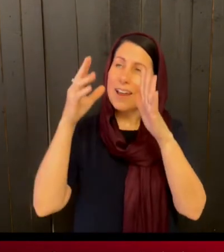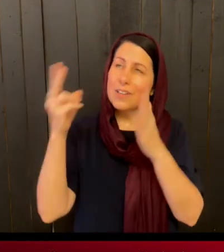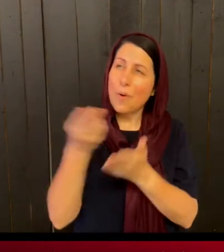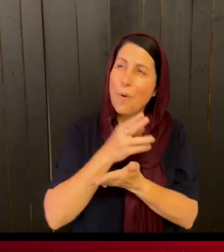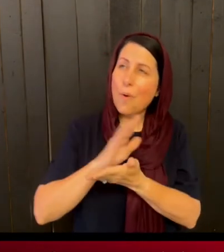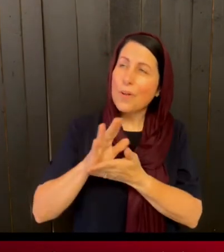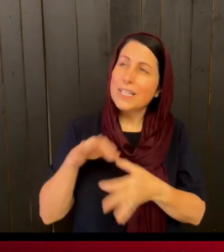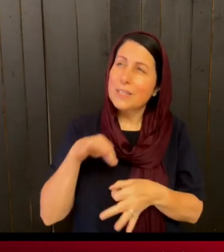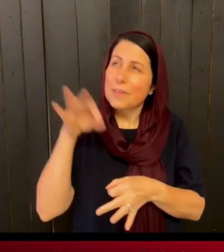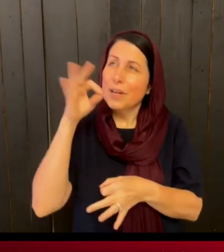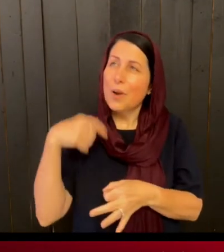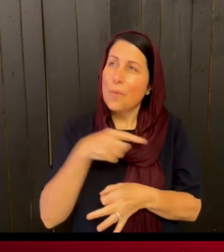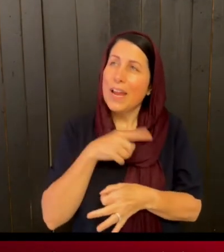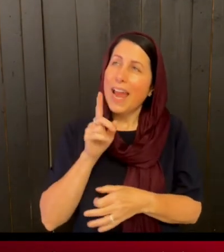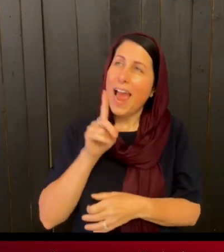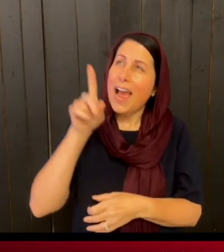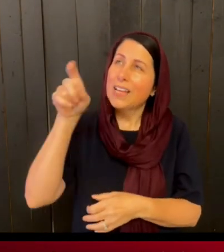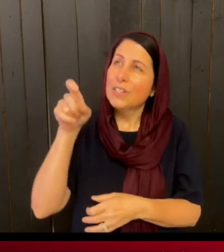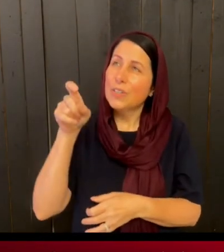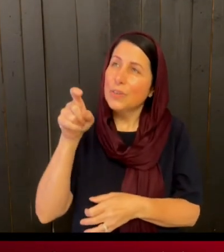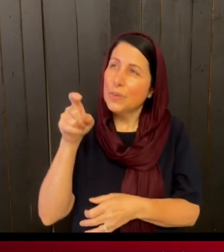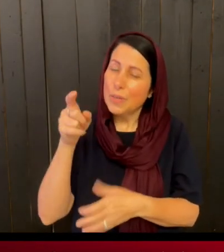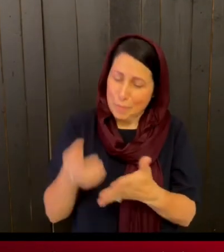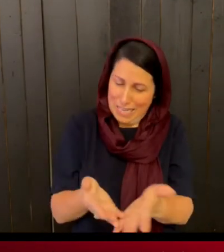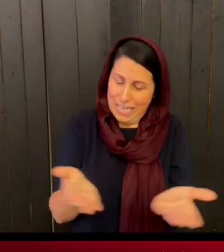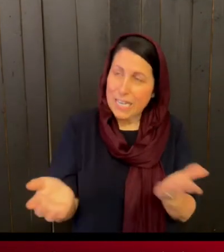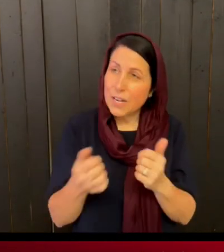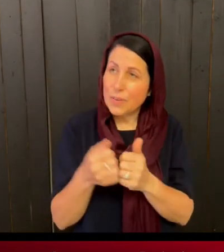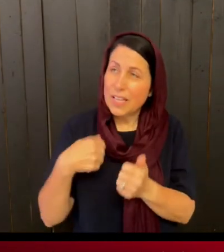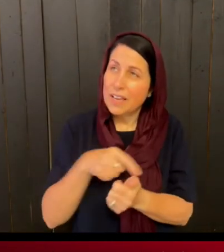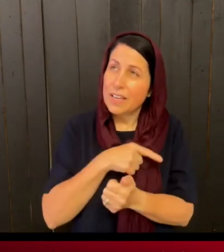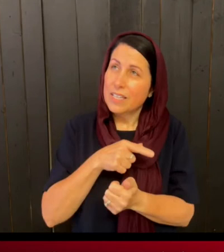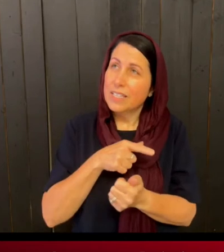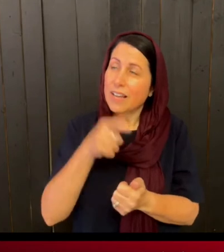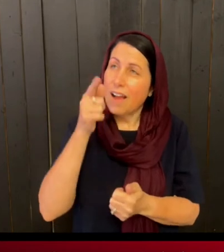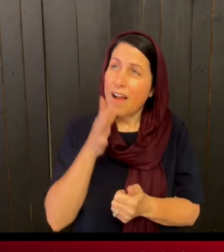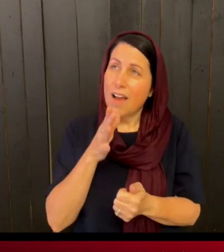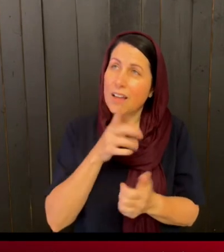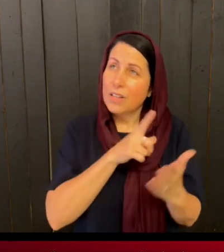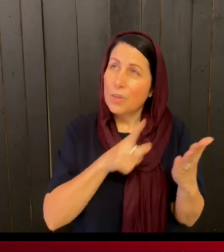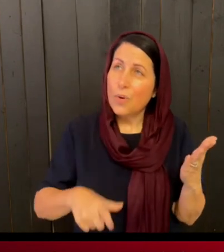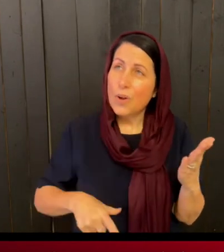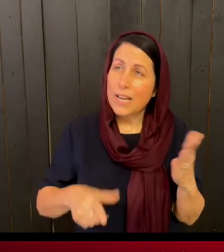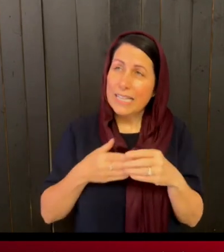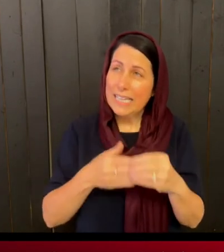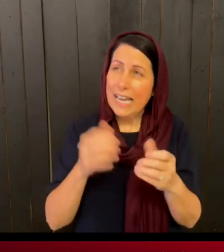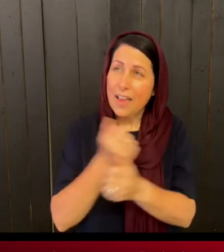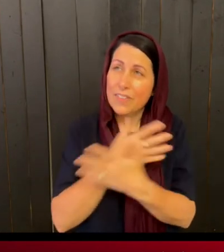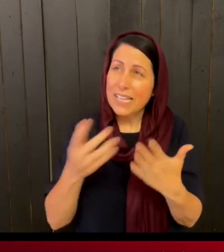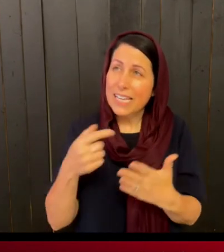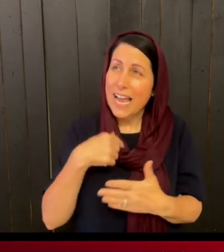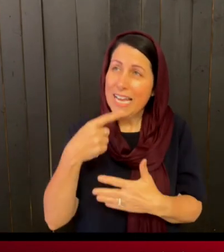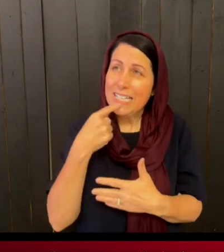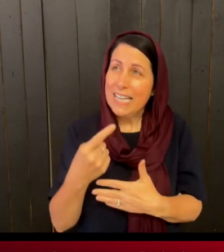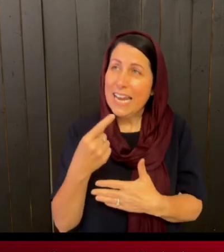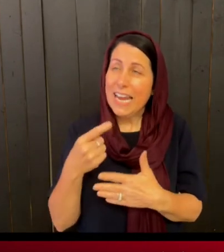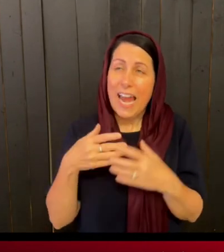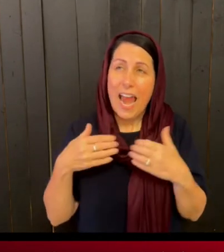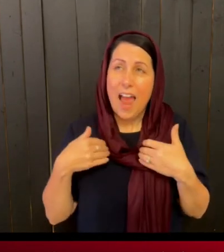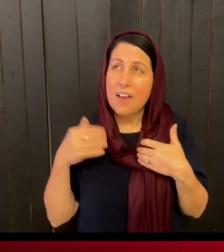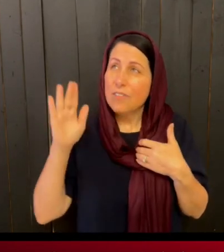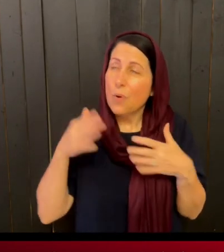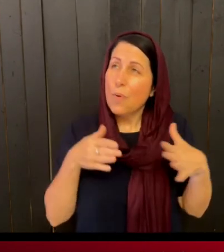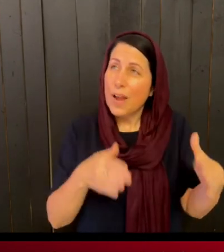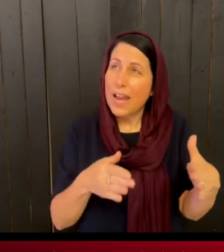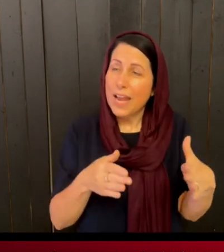ask you to be here with us, Lord God. Lord, lead everything that I say, Lord God. Have your way in it, Lord God. I ask you to prepare